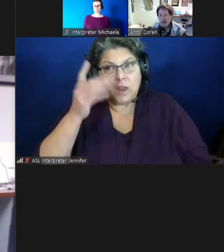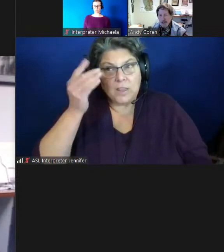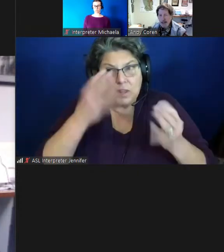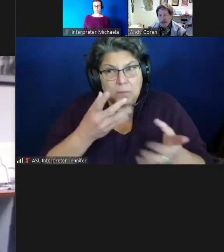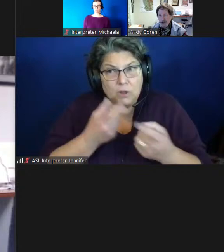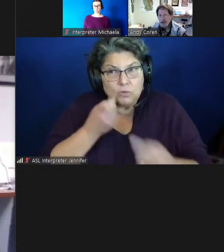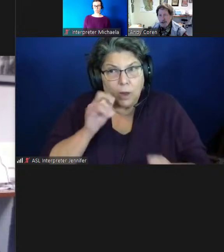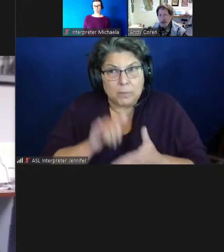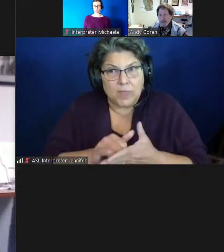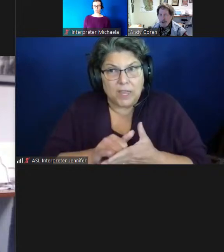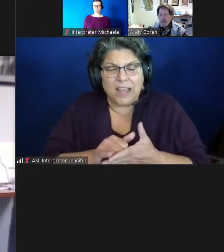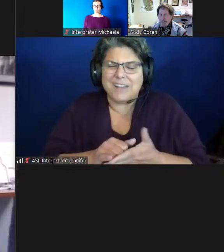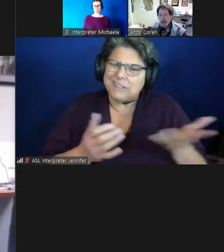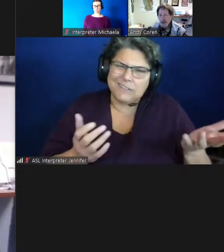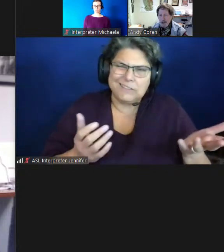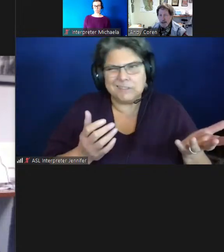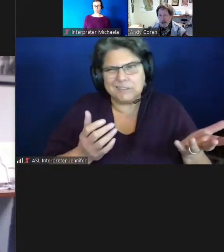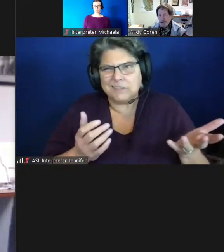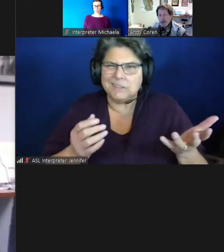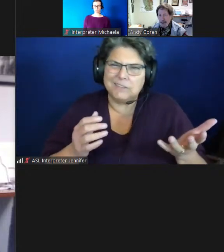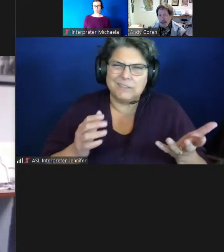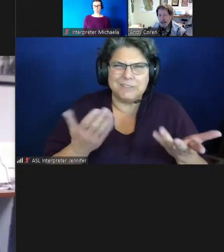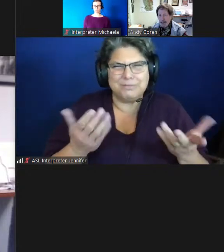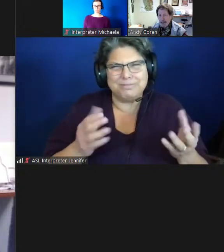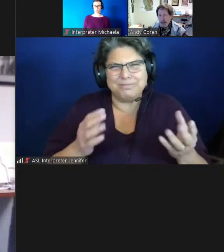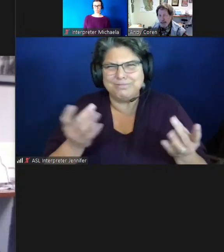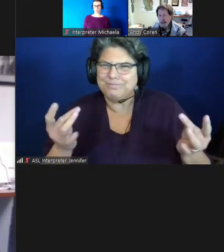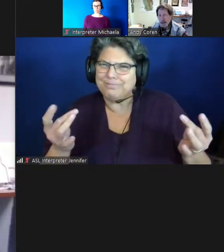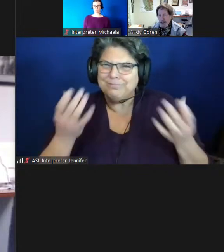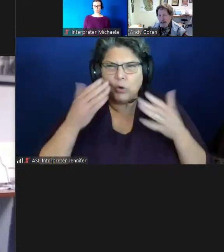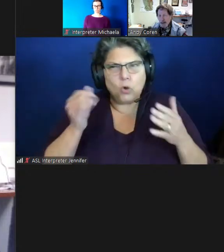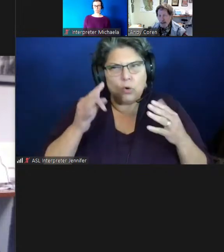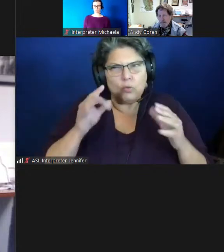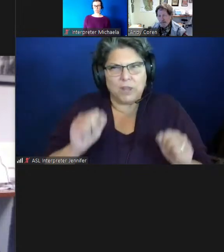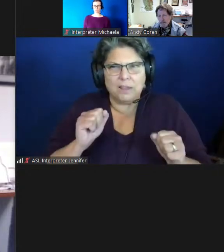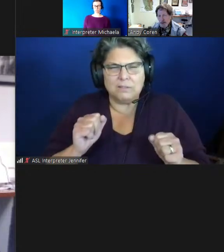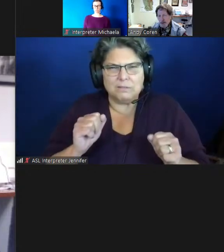will be sketchy in terms of understanding the